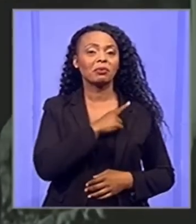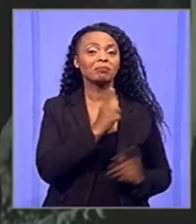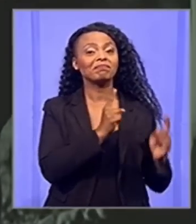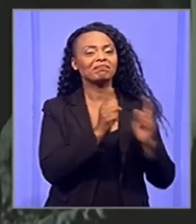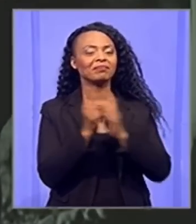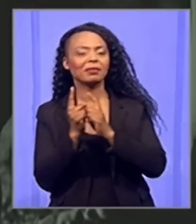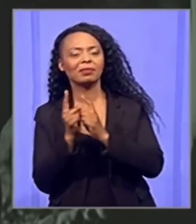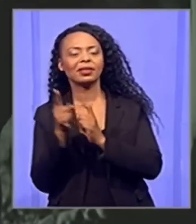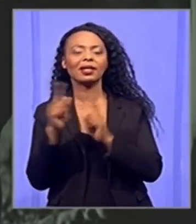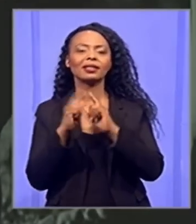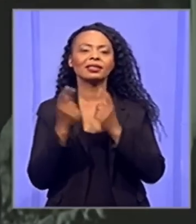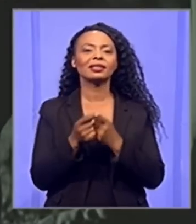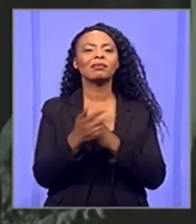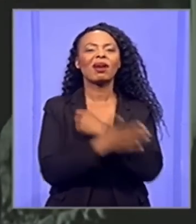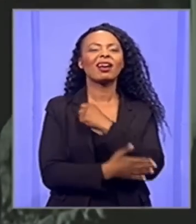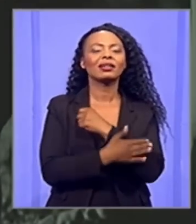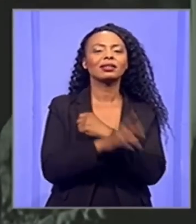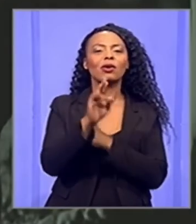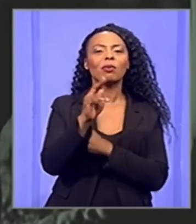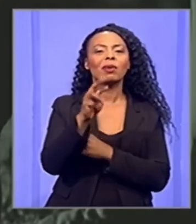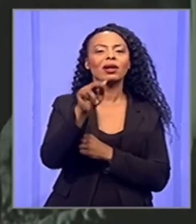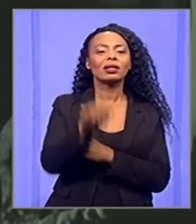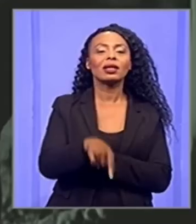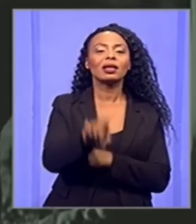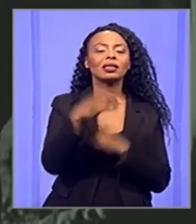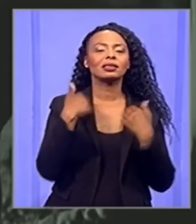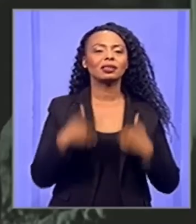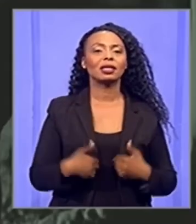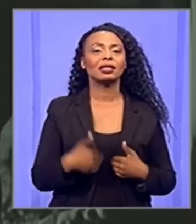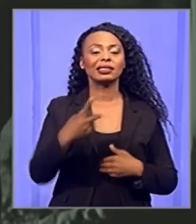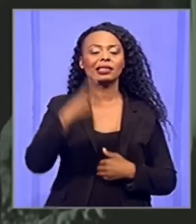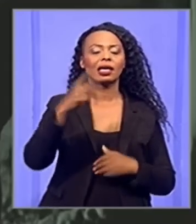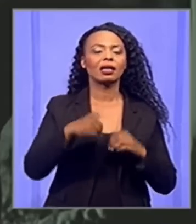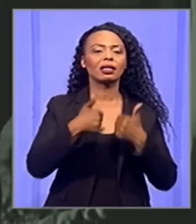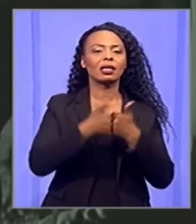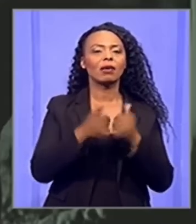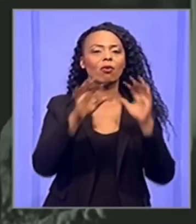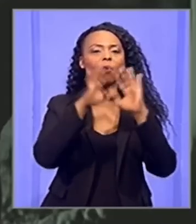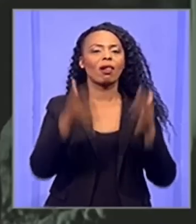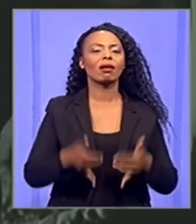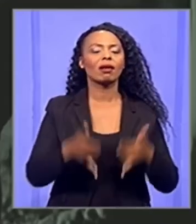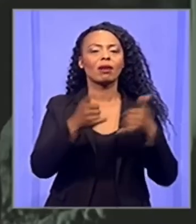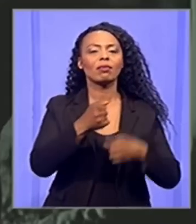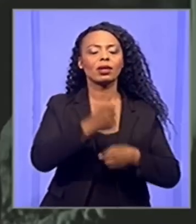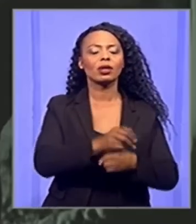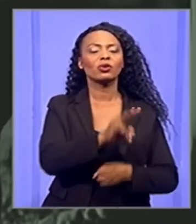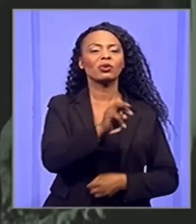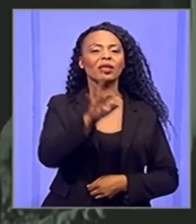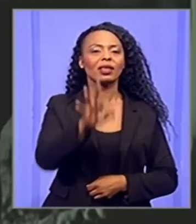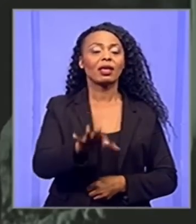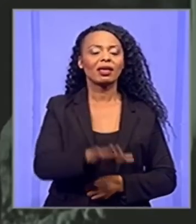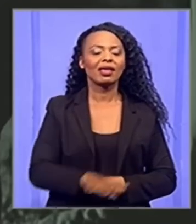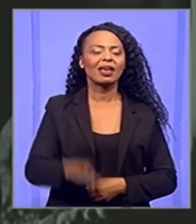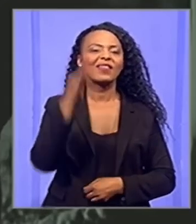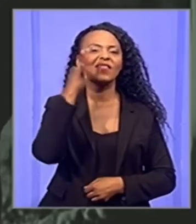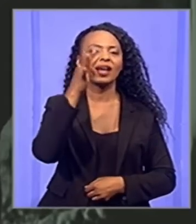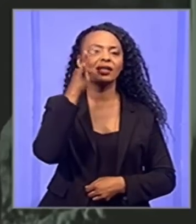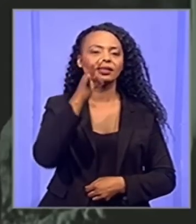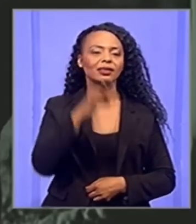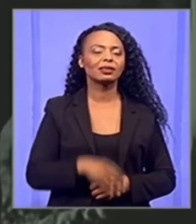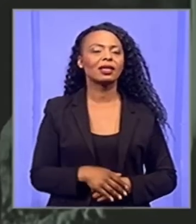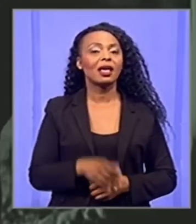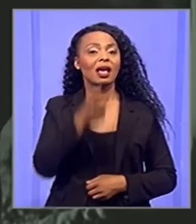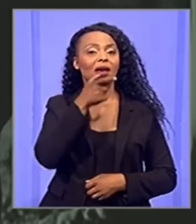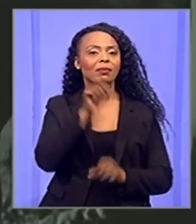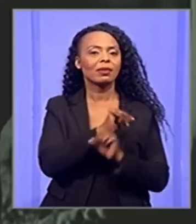tshameka kgatlhano le naga ya Romania ka Sontaga mo motshamekong wa bobedi wa sejana sa lefatshe sa 2023 kwa France. O rometse jana